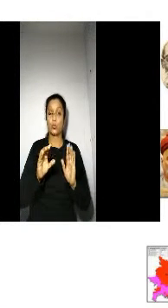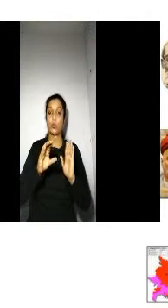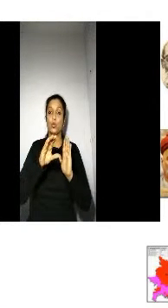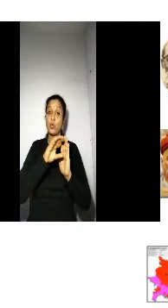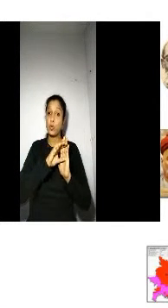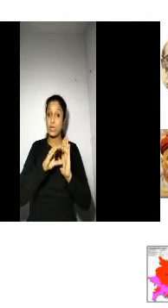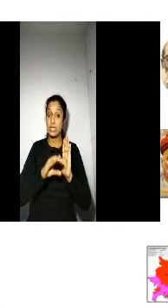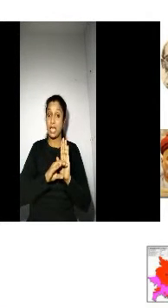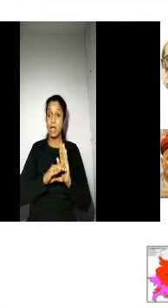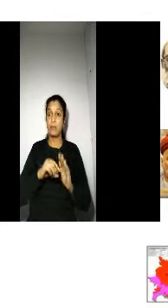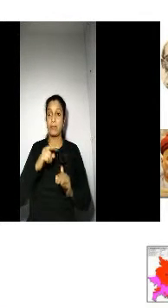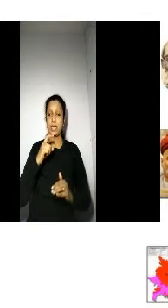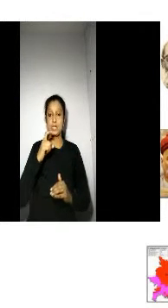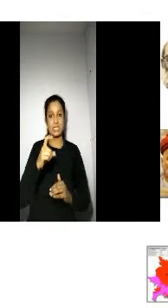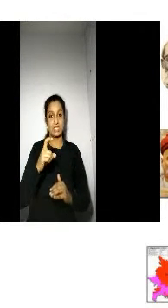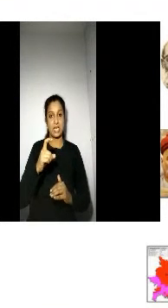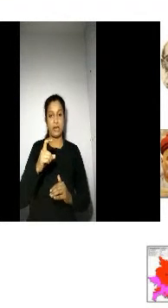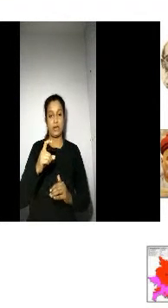Chapter 7,